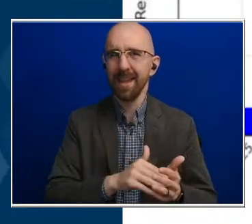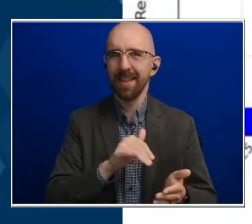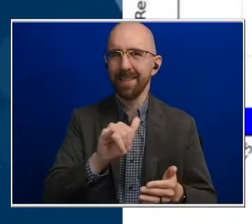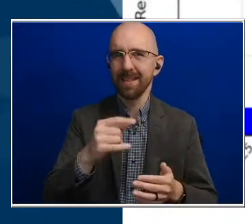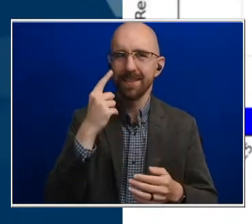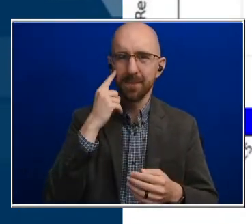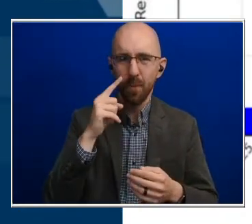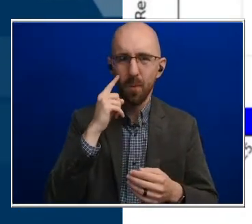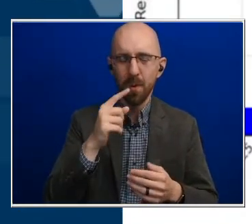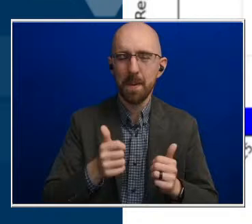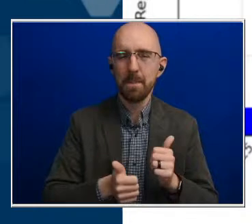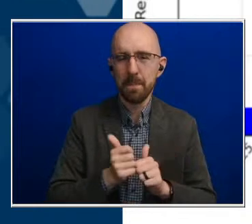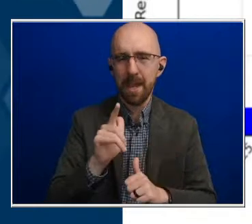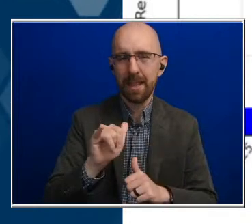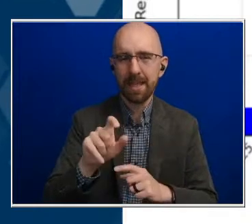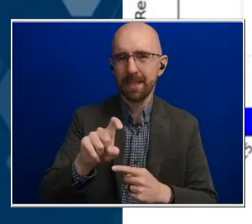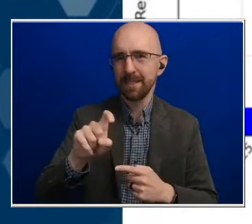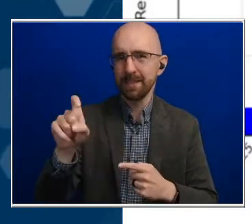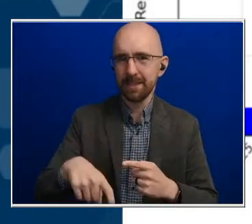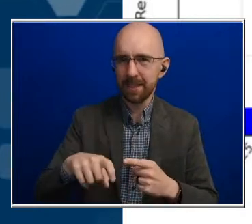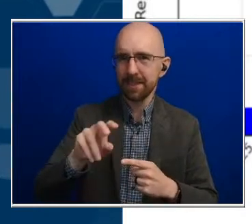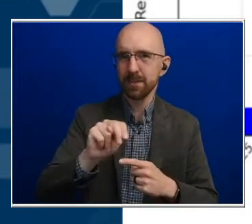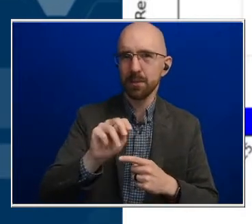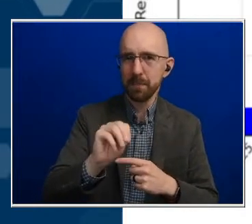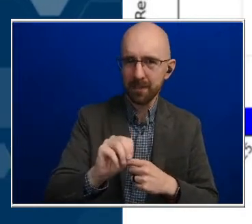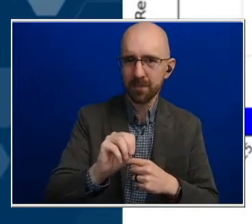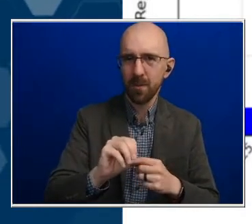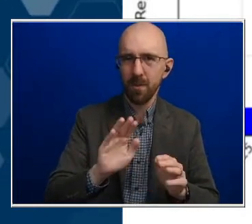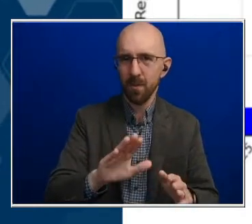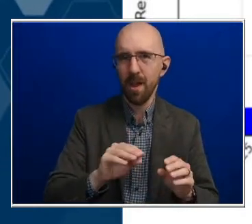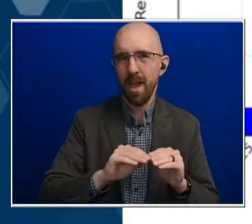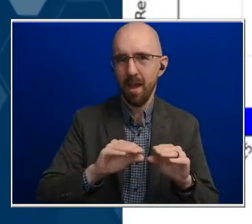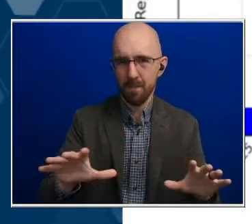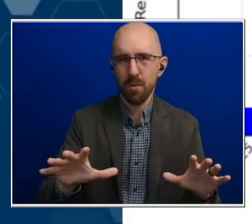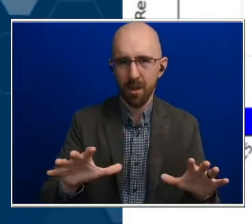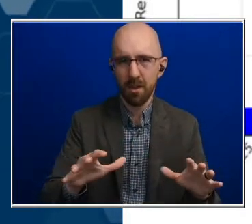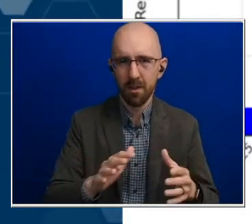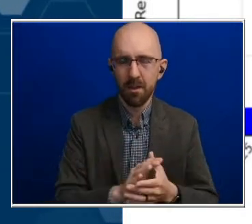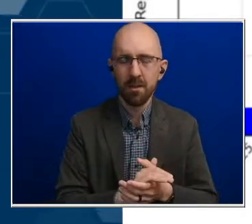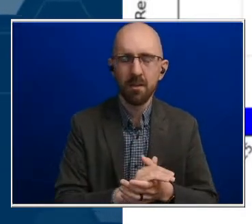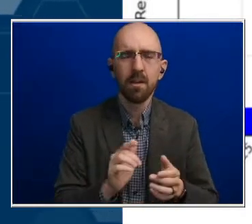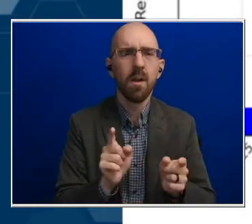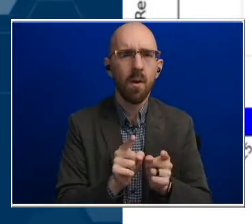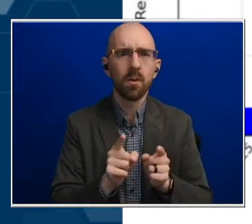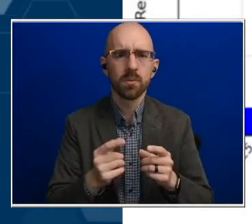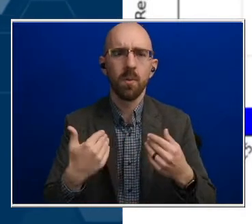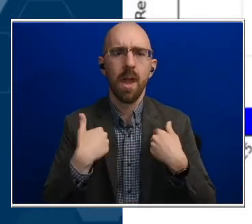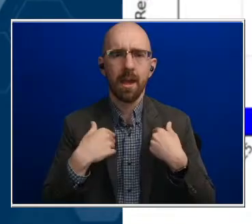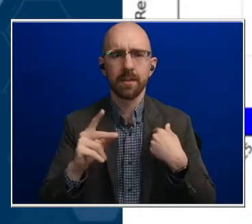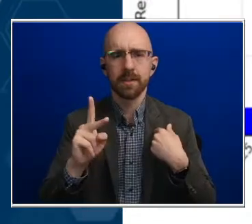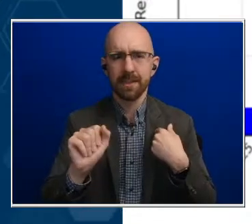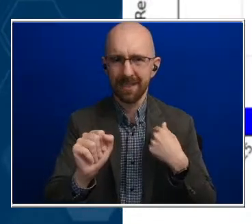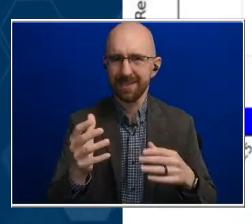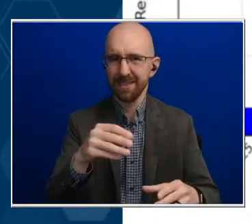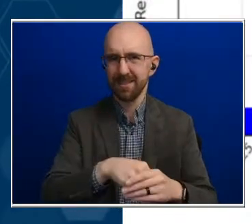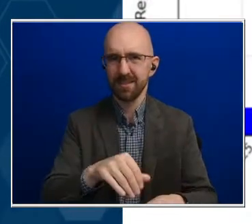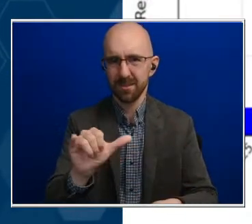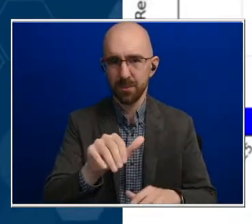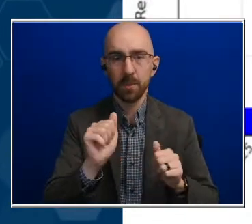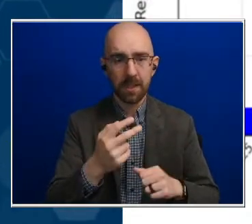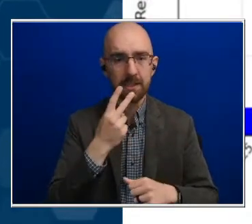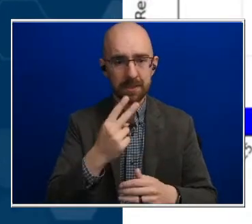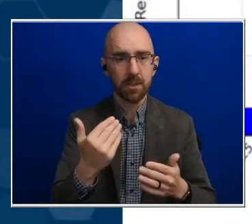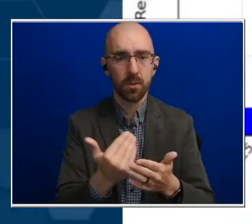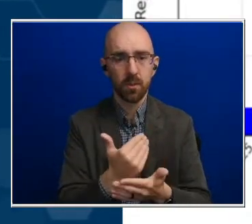that Texas, New Mexico outbreak. Also has Kansas in there. We can see the new cases that are